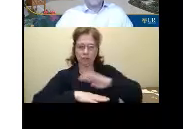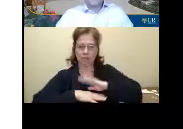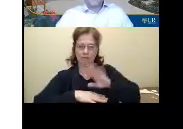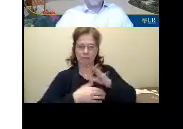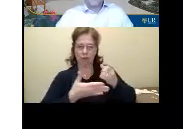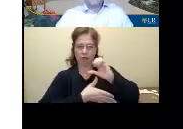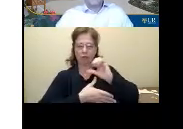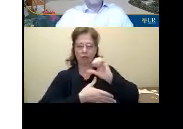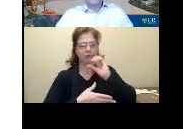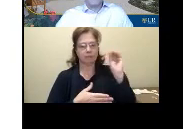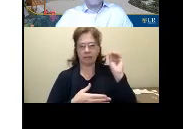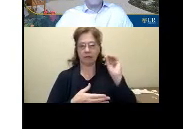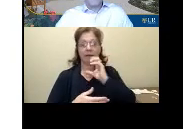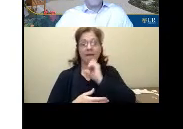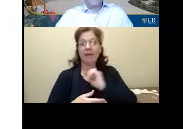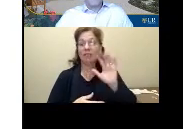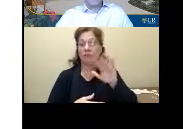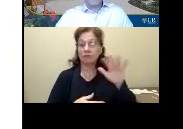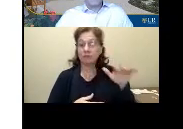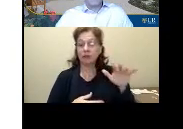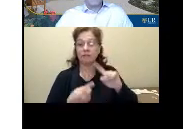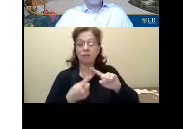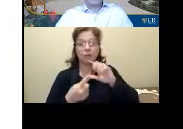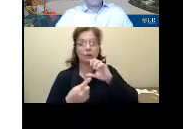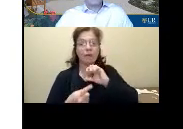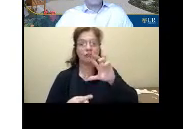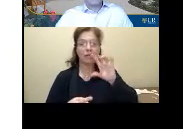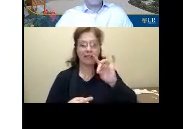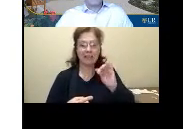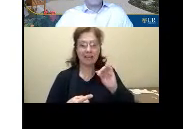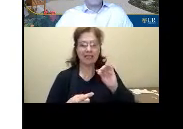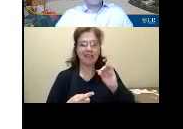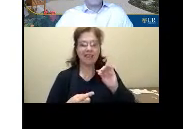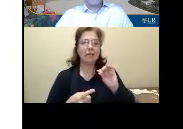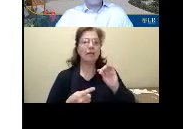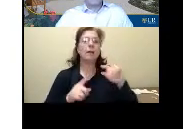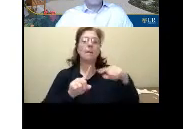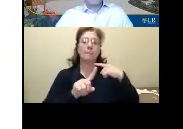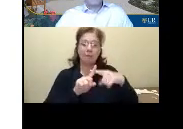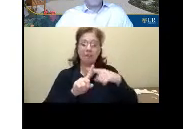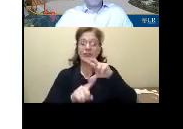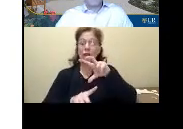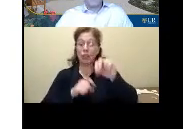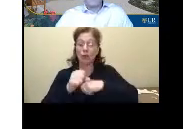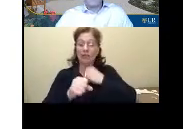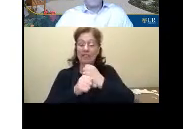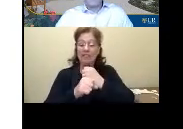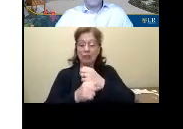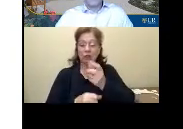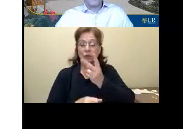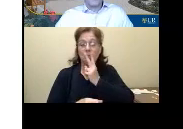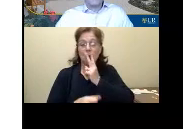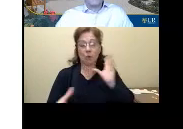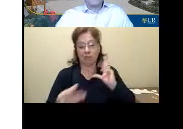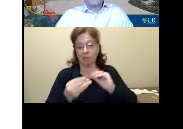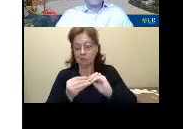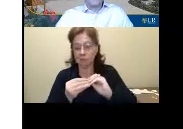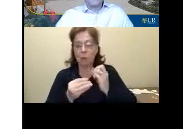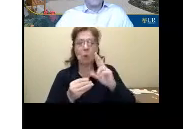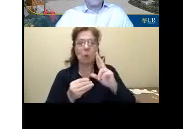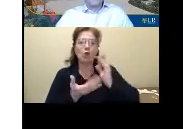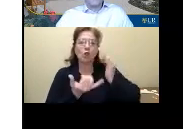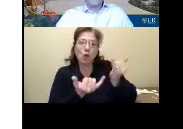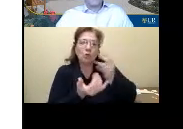ages 55 to 80 with a 30+ pack year smoking history. They have to be a current smoker or quit less than